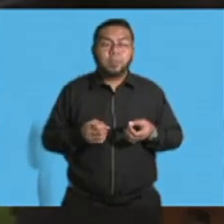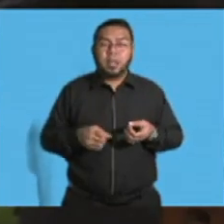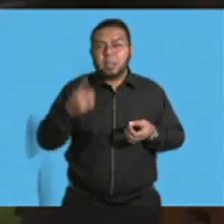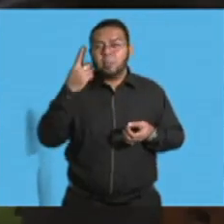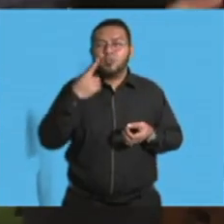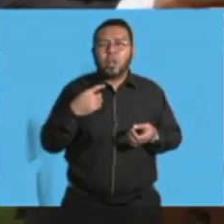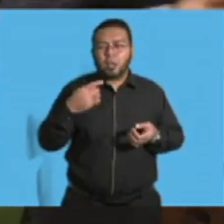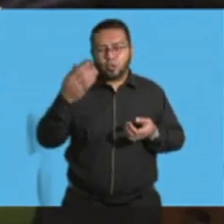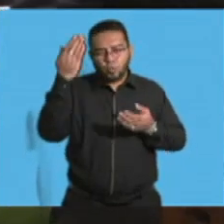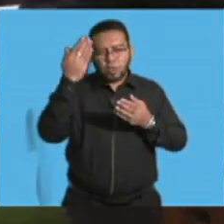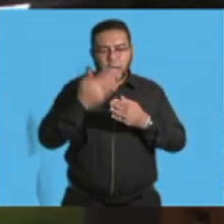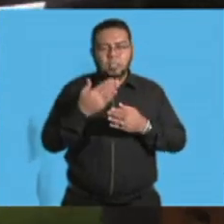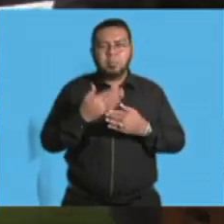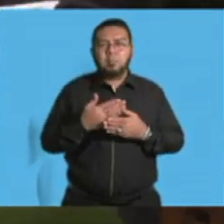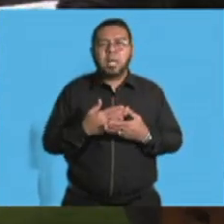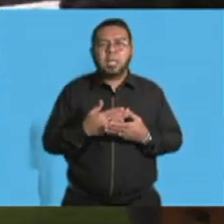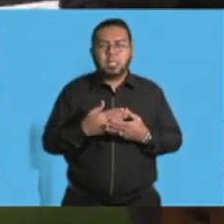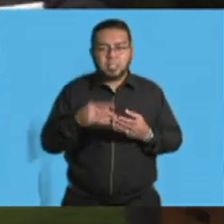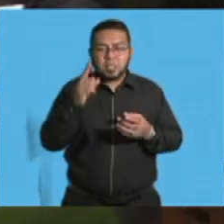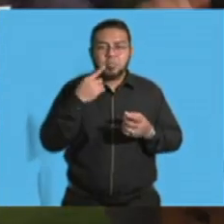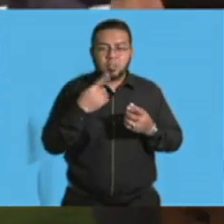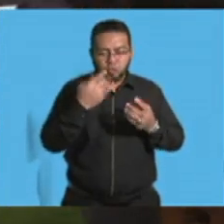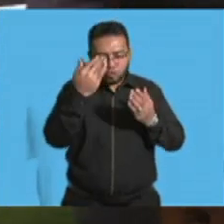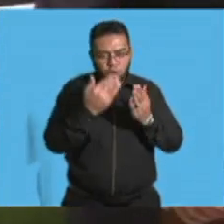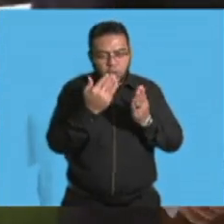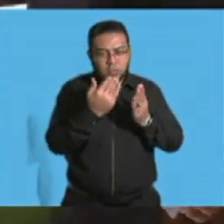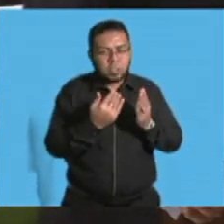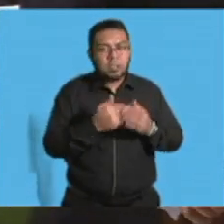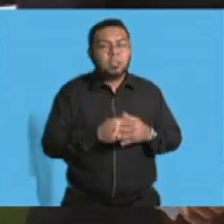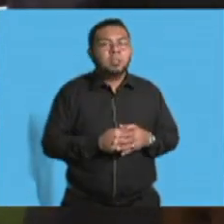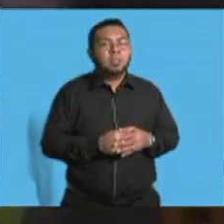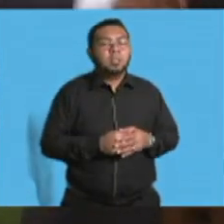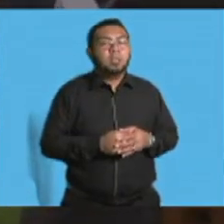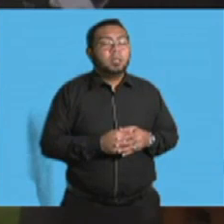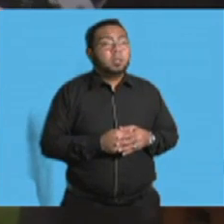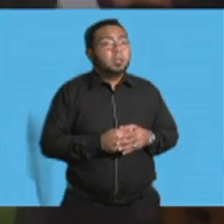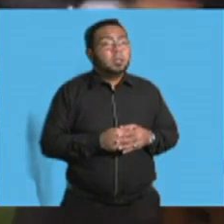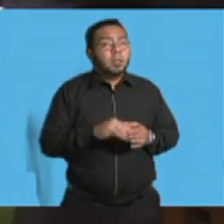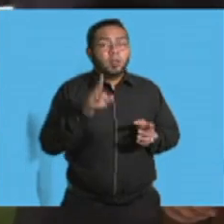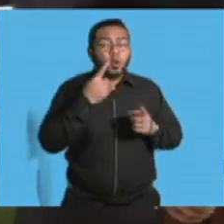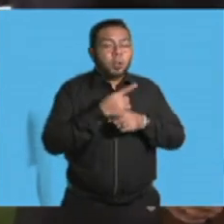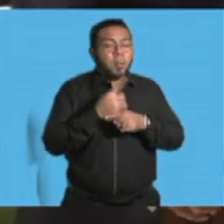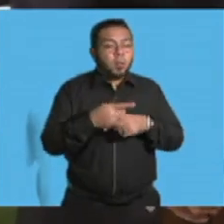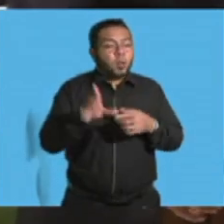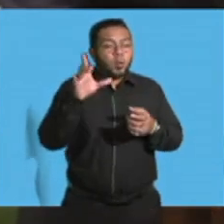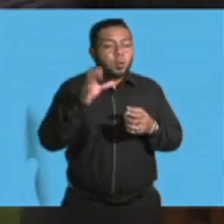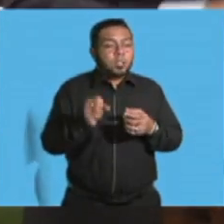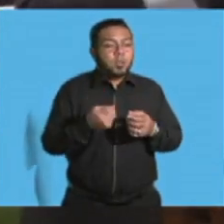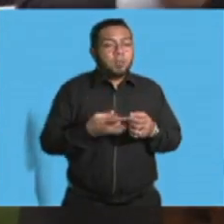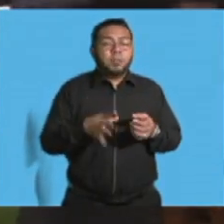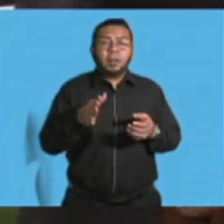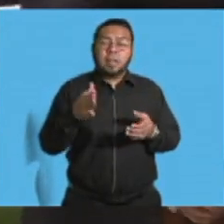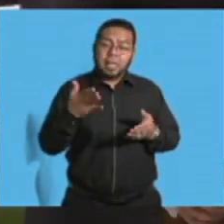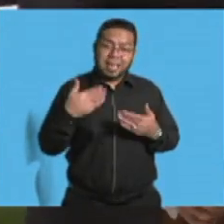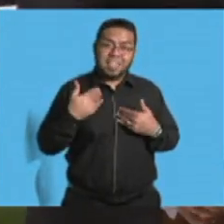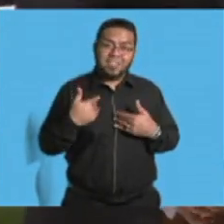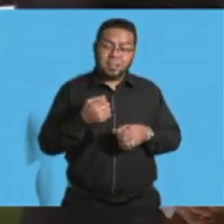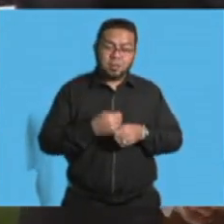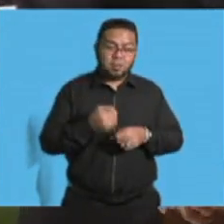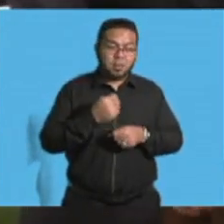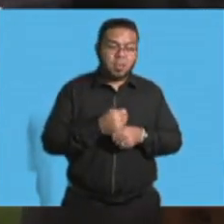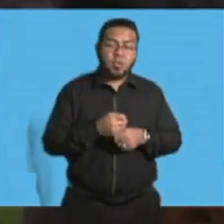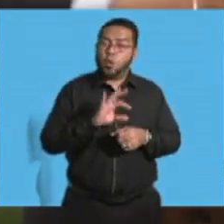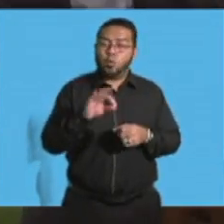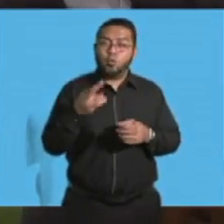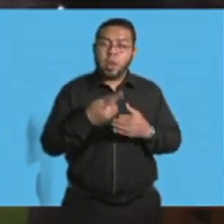short, Madam Speaker, but they seem to be obviously objecting to it. Madam Speaker, again, they talked about the cost of living. They don't, of course, have a real